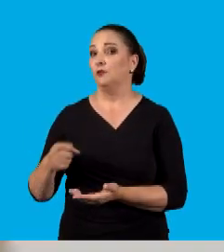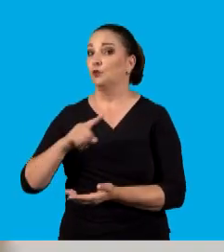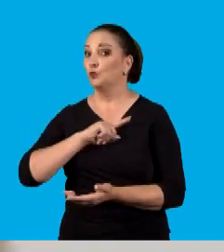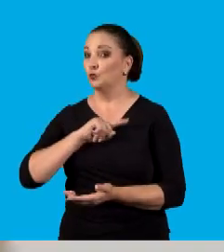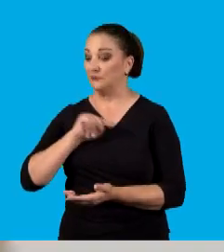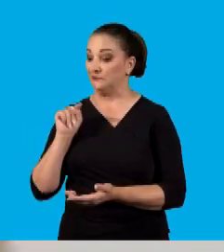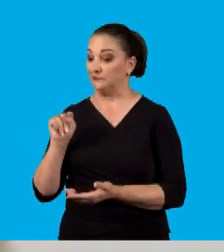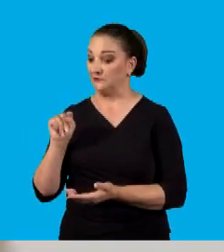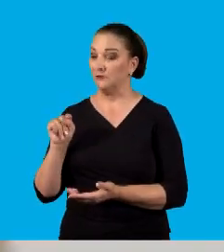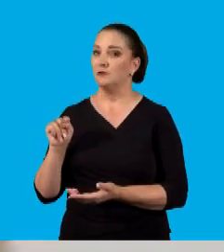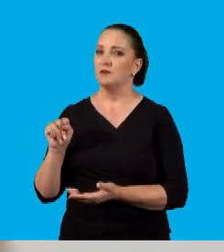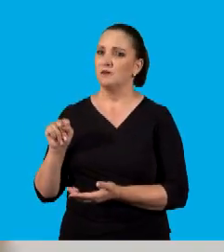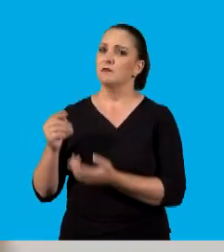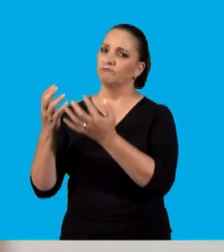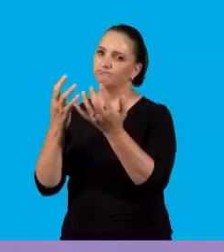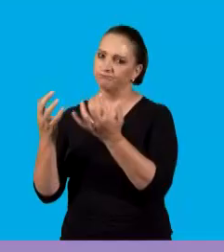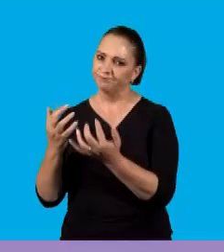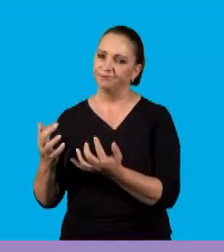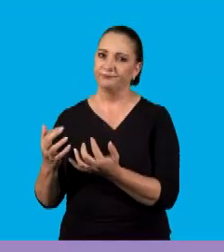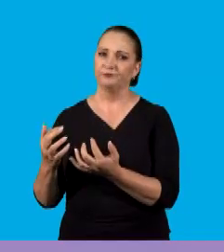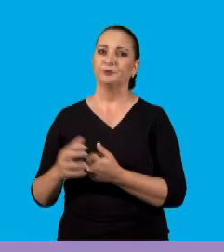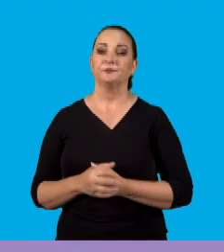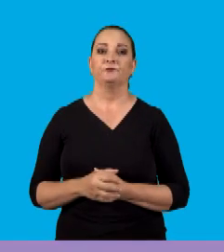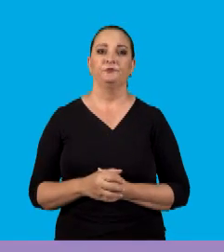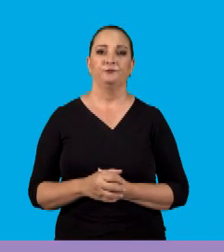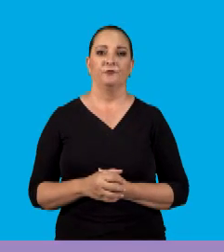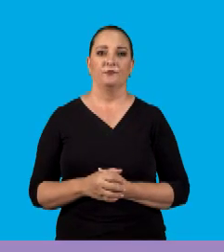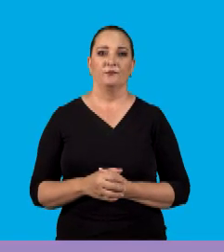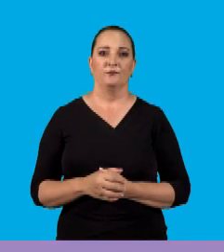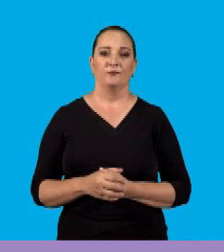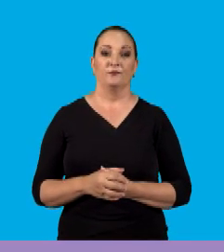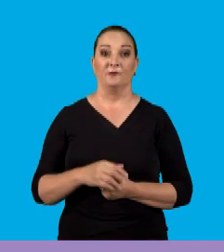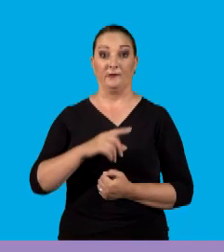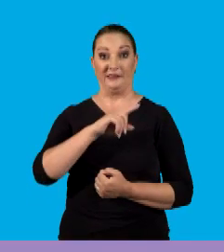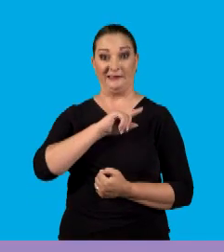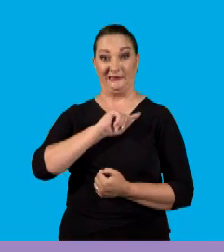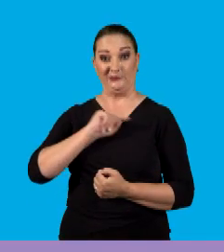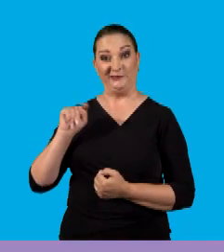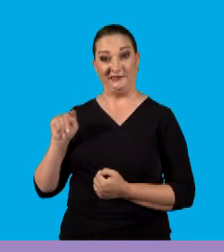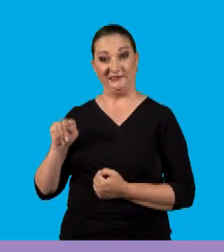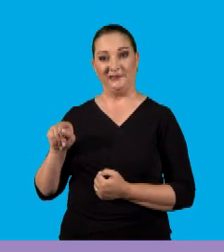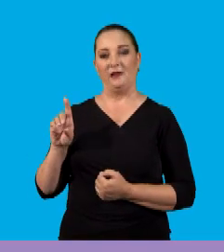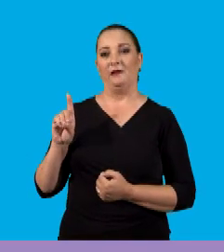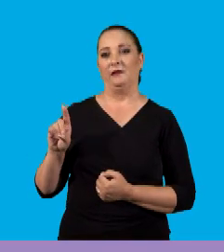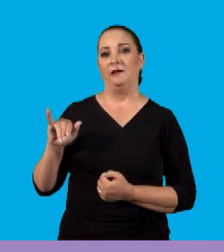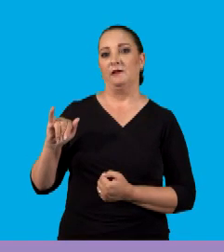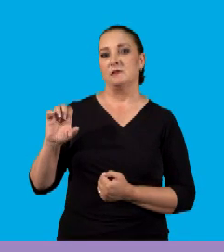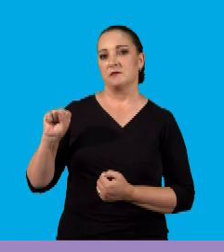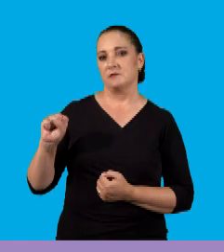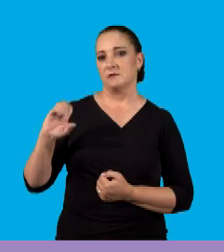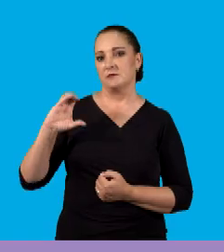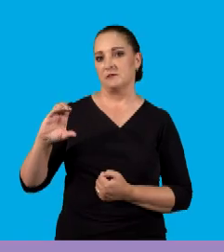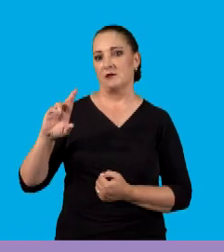that is counted. So definitely this is our discrete data, and the reason for